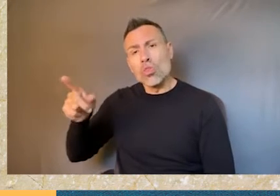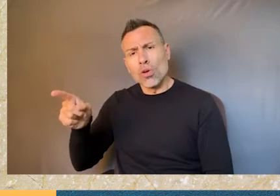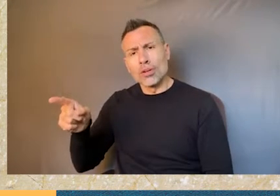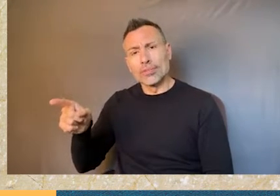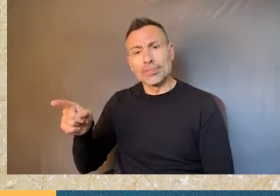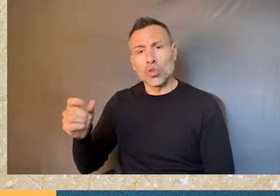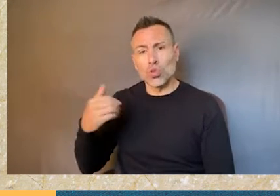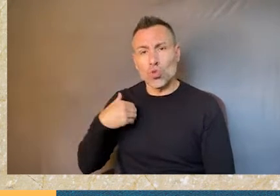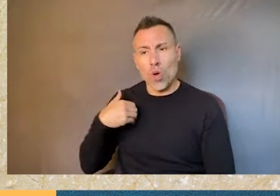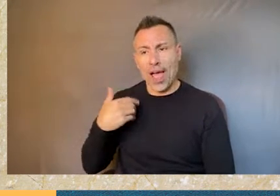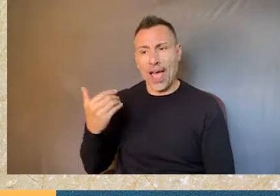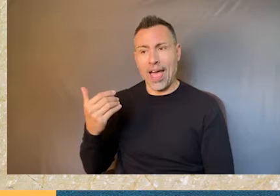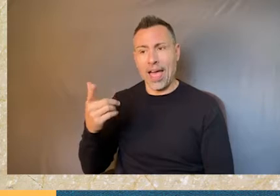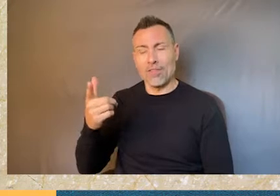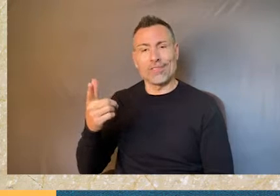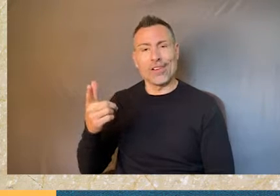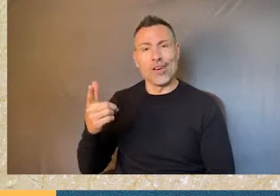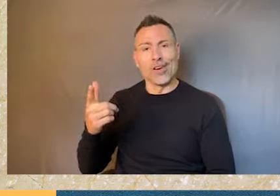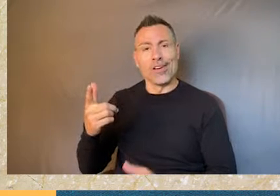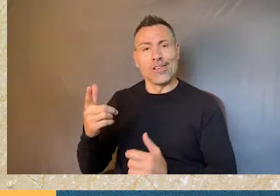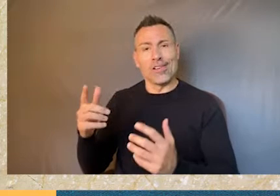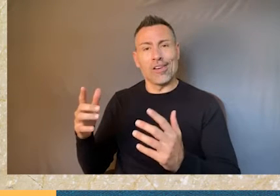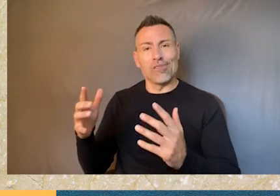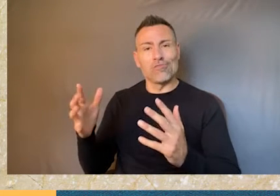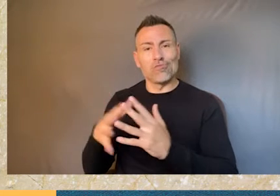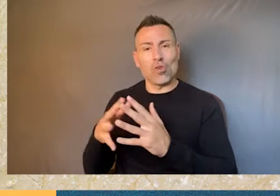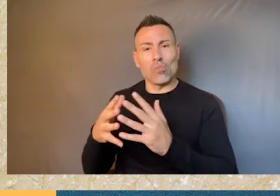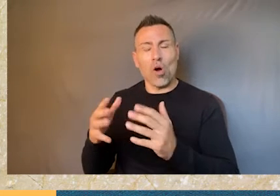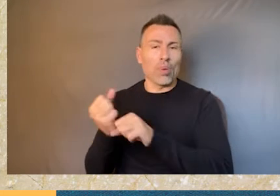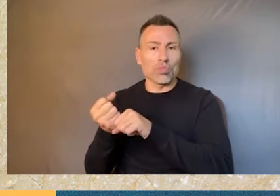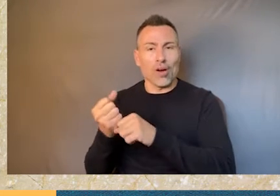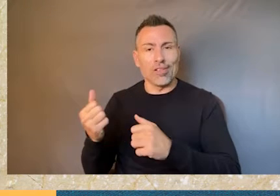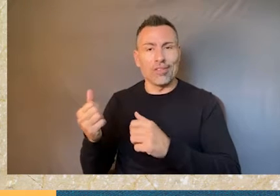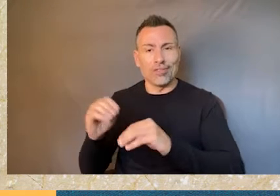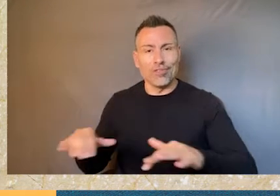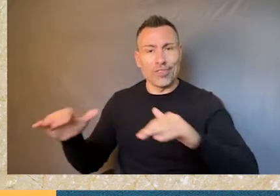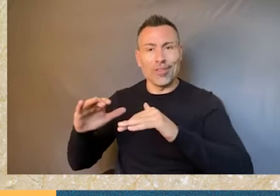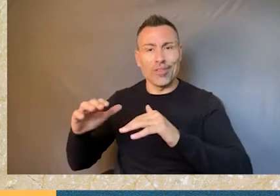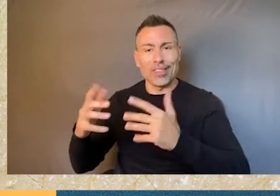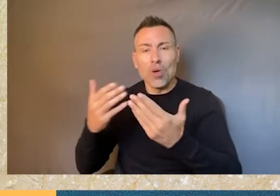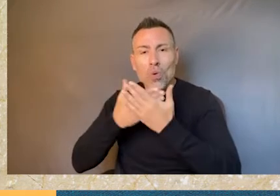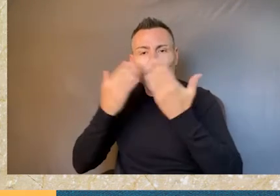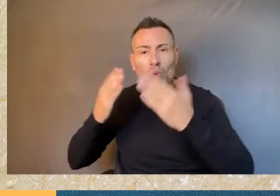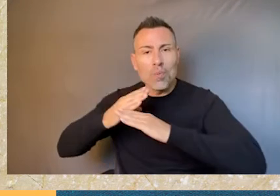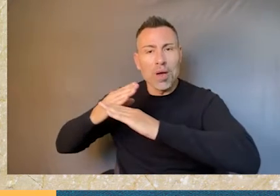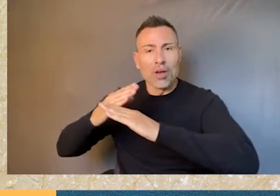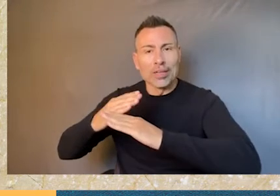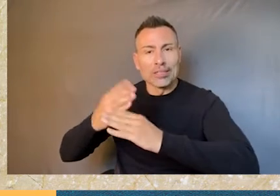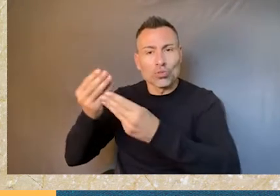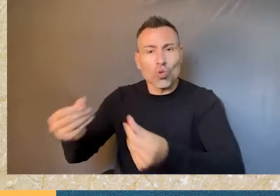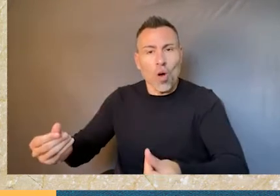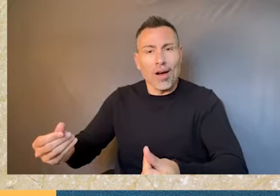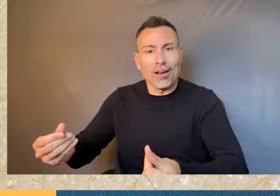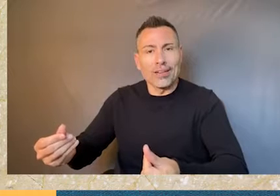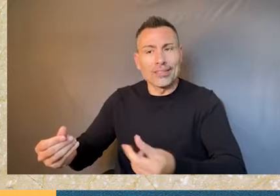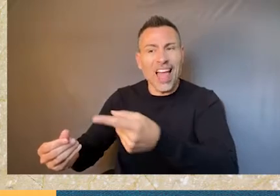you have a field that was built to remove the barriers from the beginning. And that's the ultimate goal, which is what takes